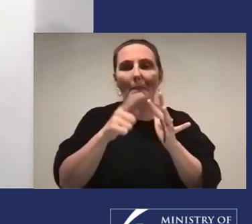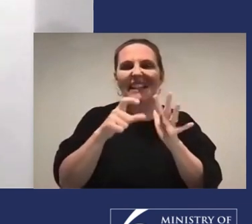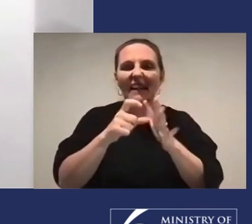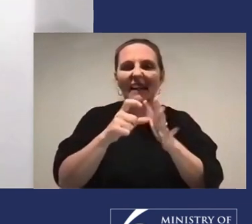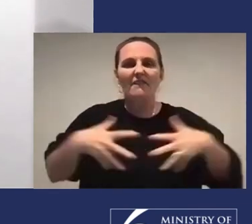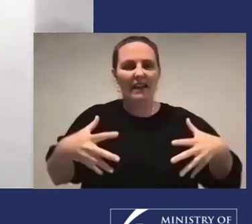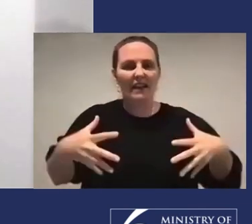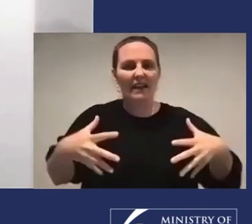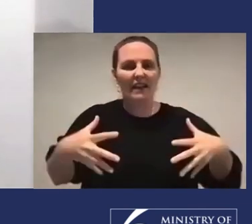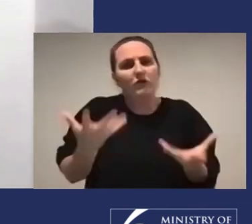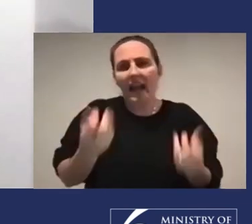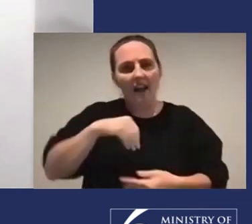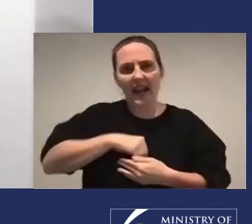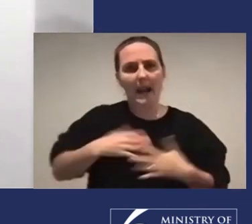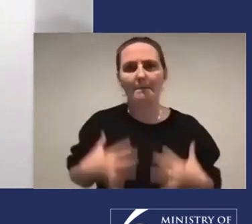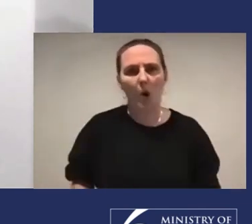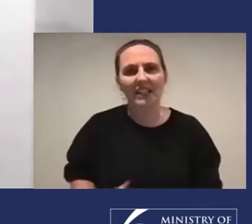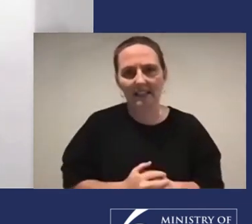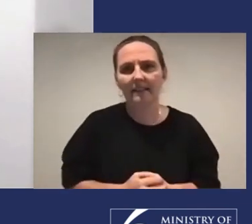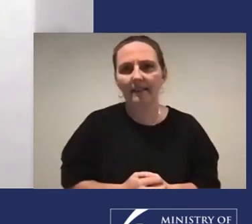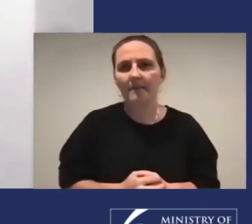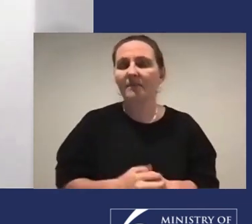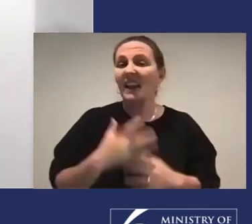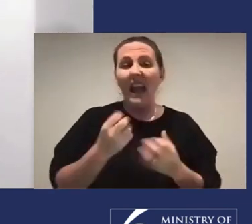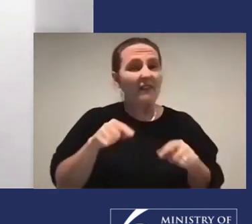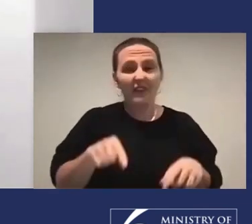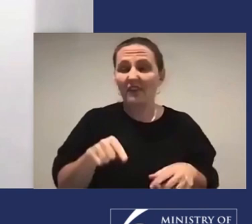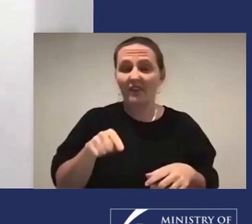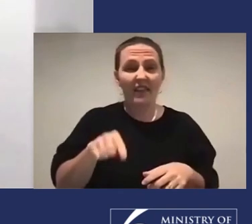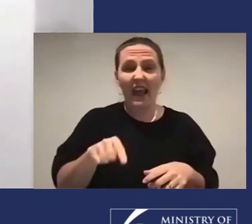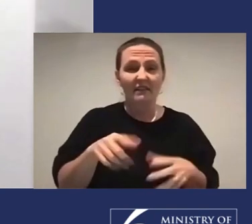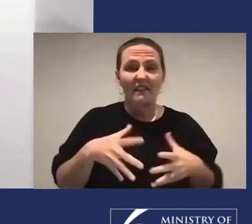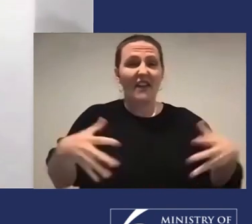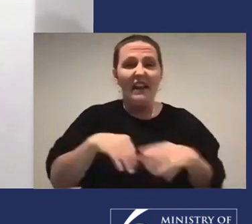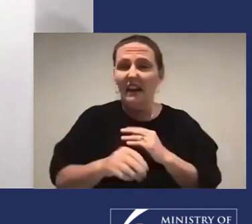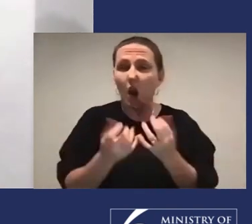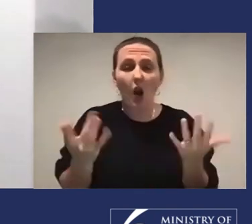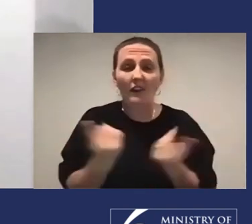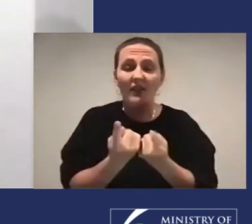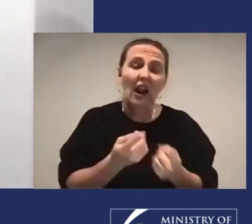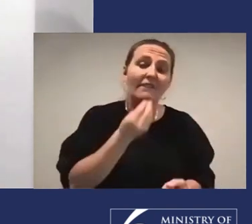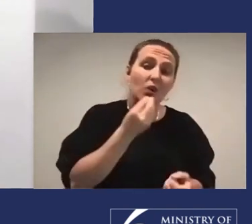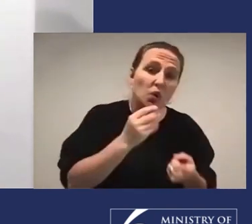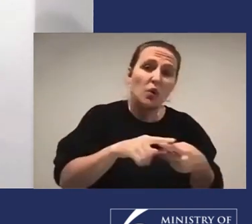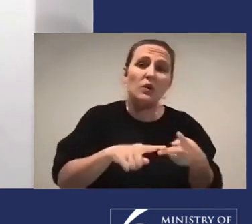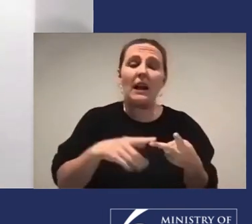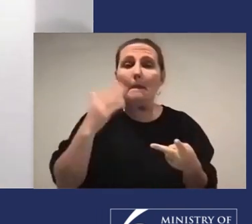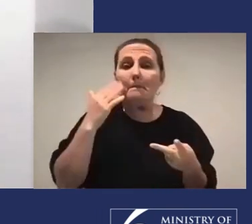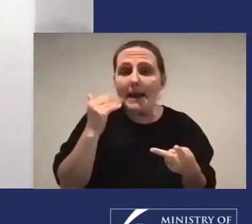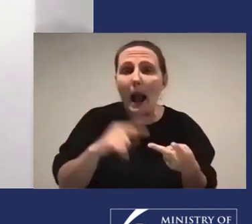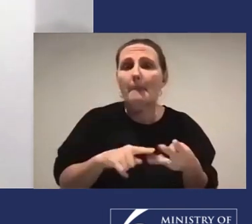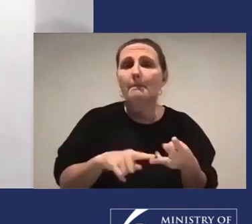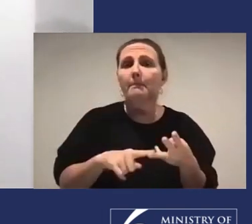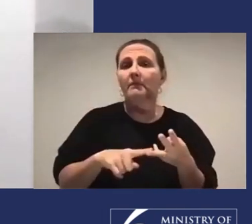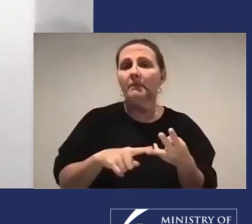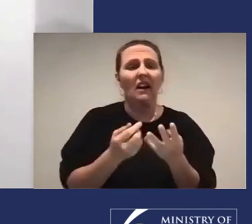found readily in lots of things like cosmetics, some foods, unfortunately, and, you know, lots of day-to-day